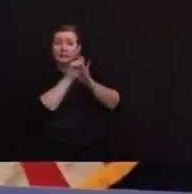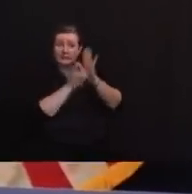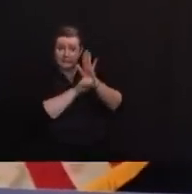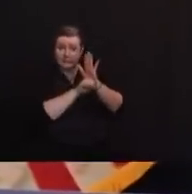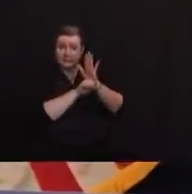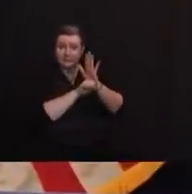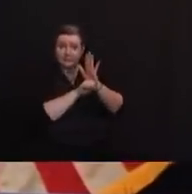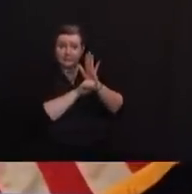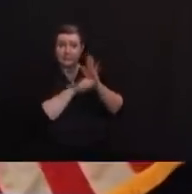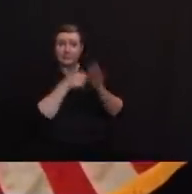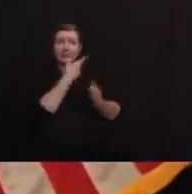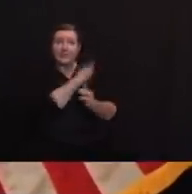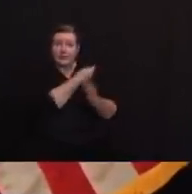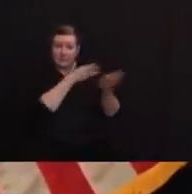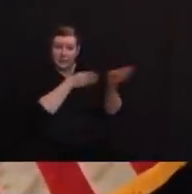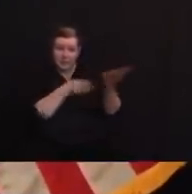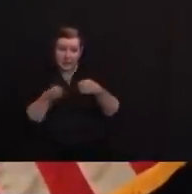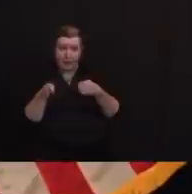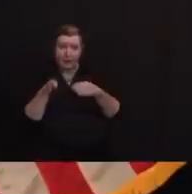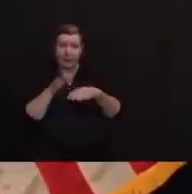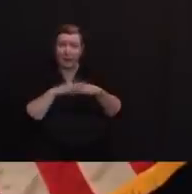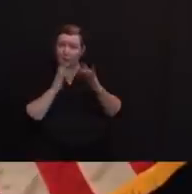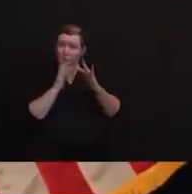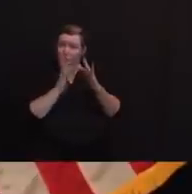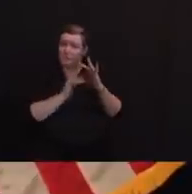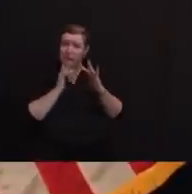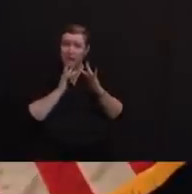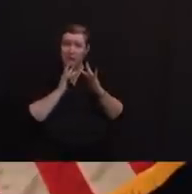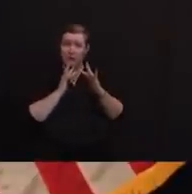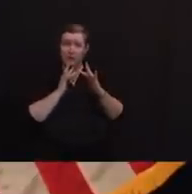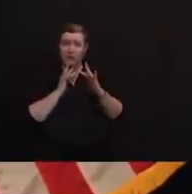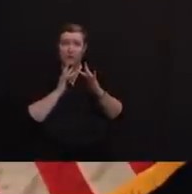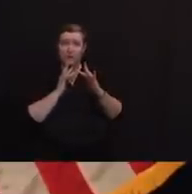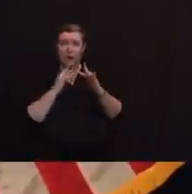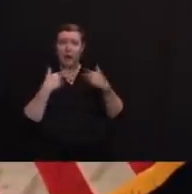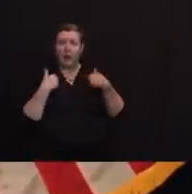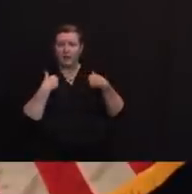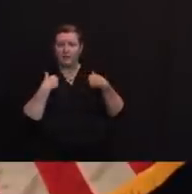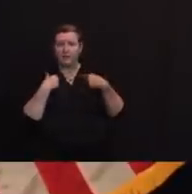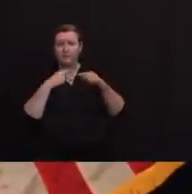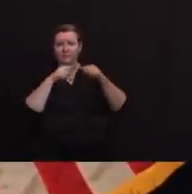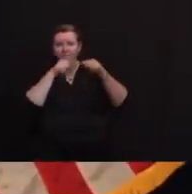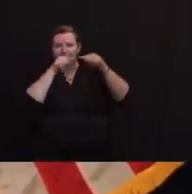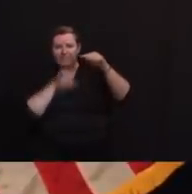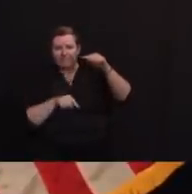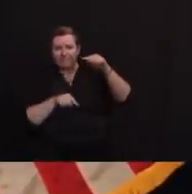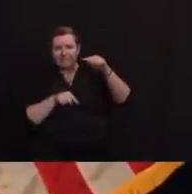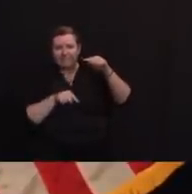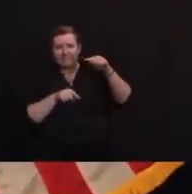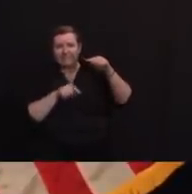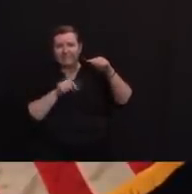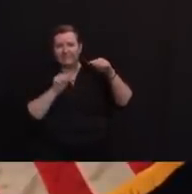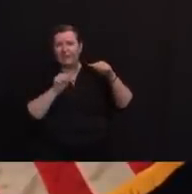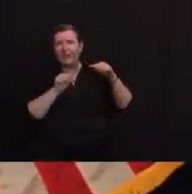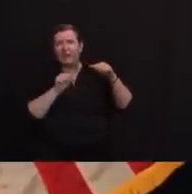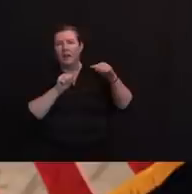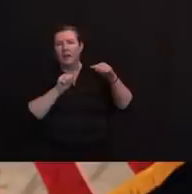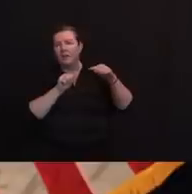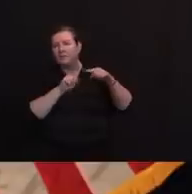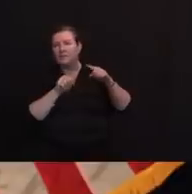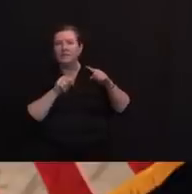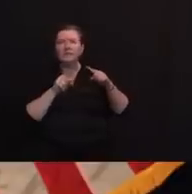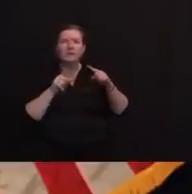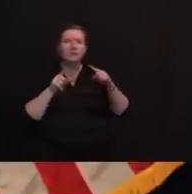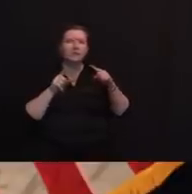which is online, and you go to one of the appendices, it lists in there all the different professions in the state who